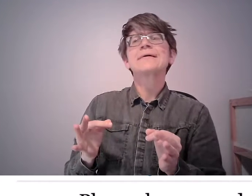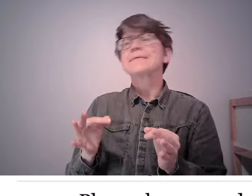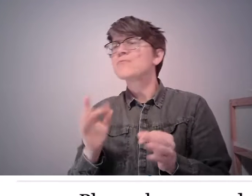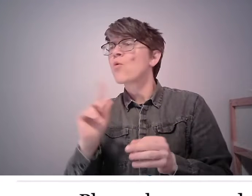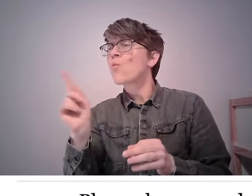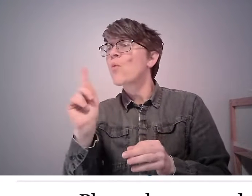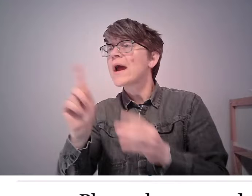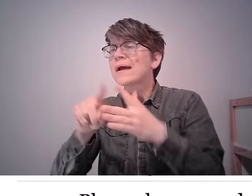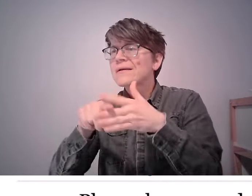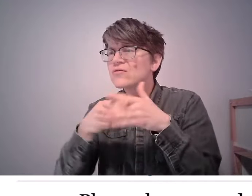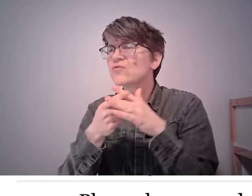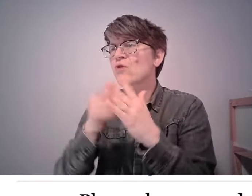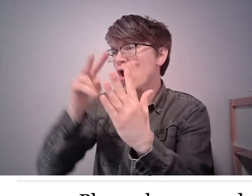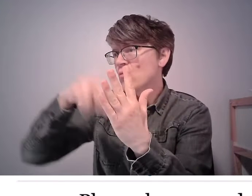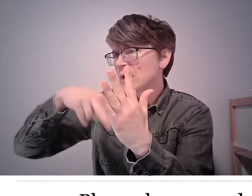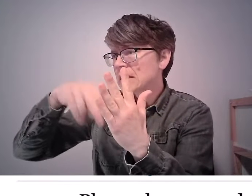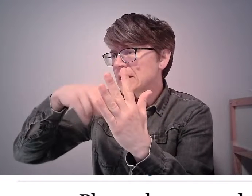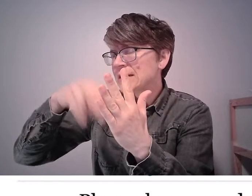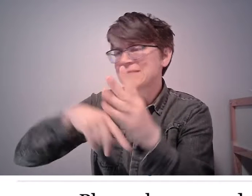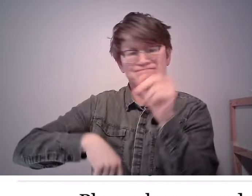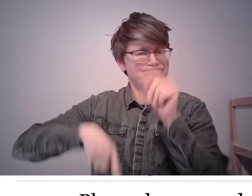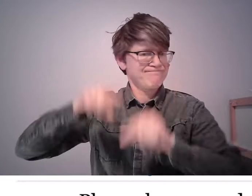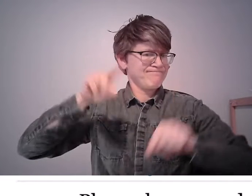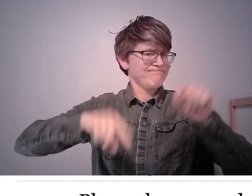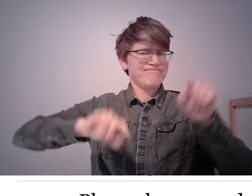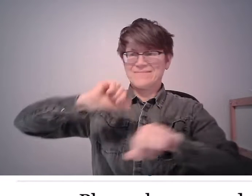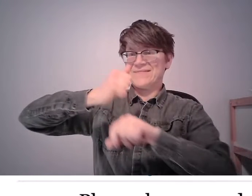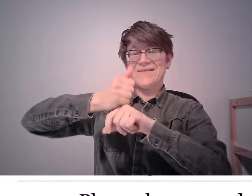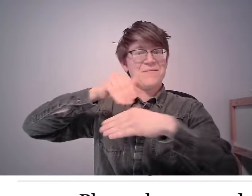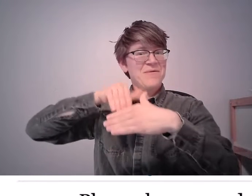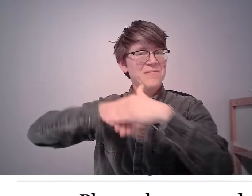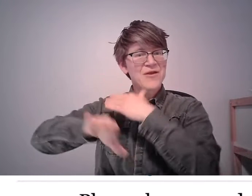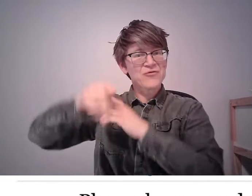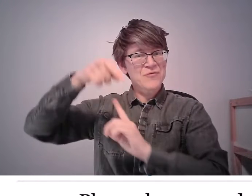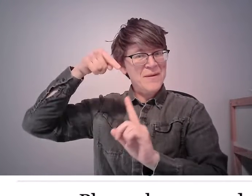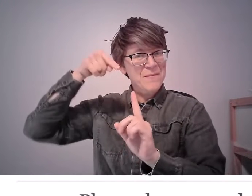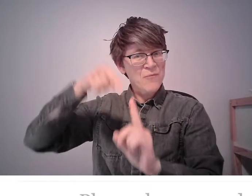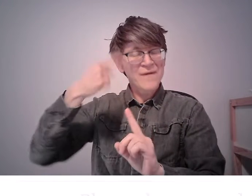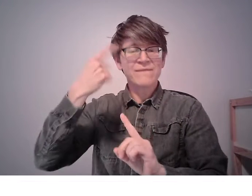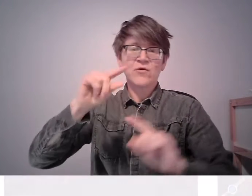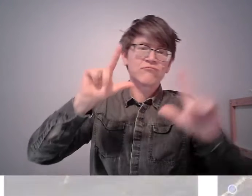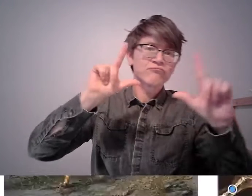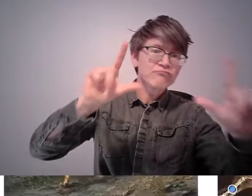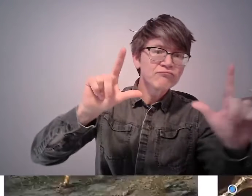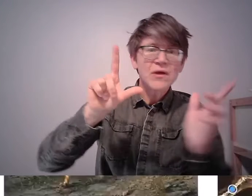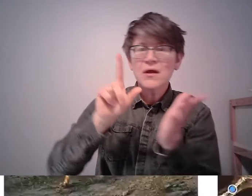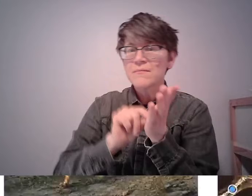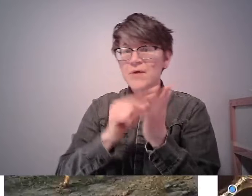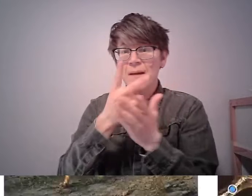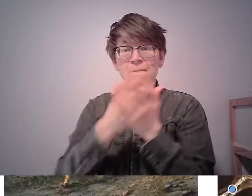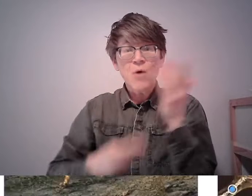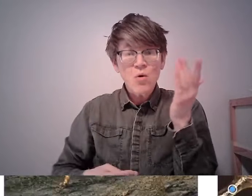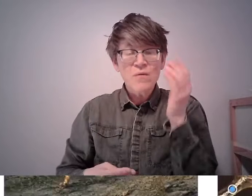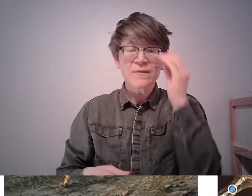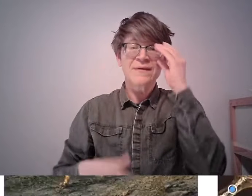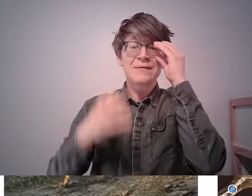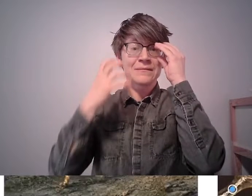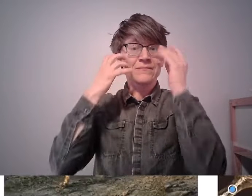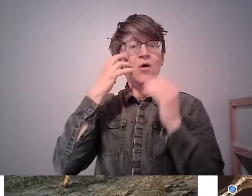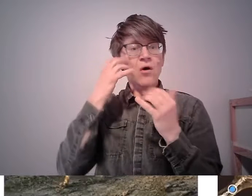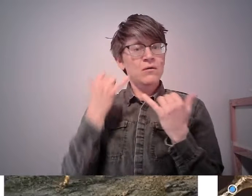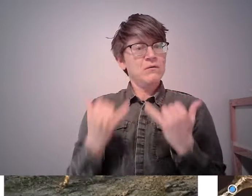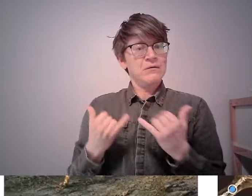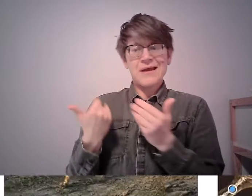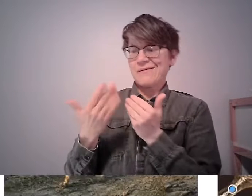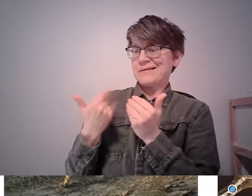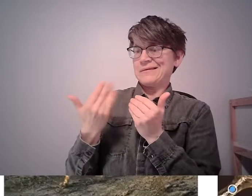reading. There are endless ways to create entry points in print or on the screen. Streaming and smartphones have made it